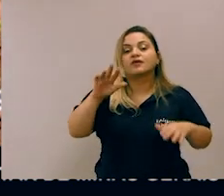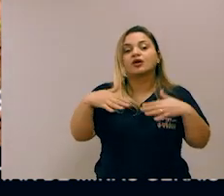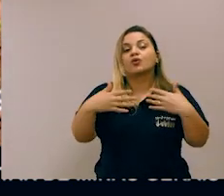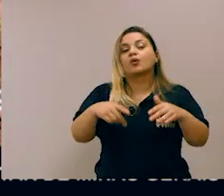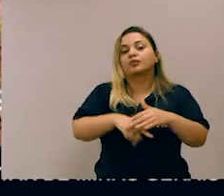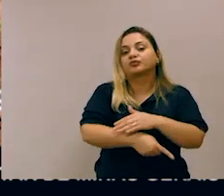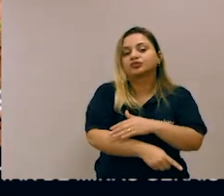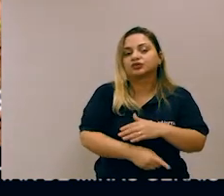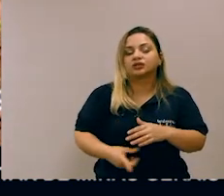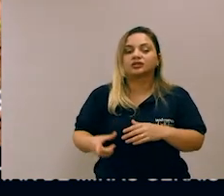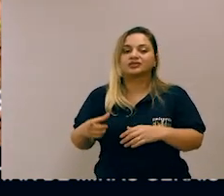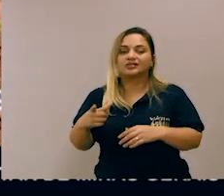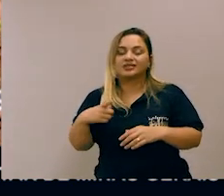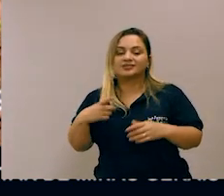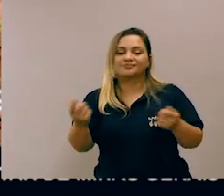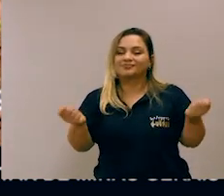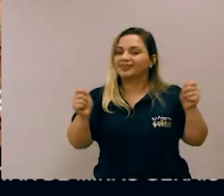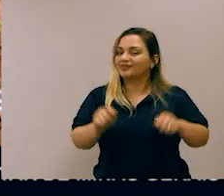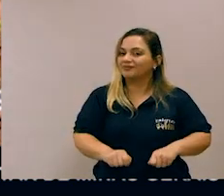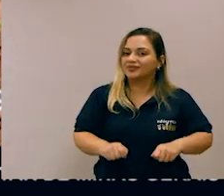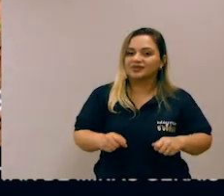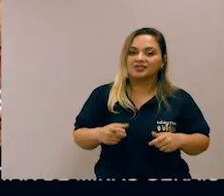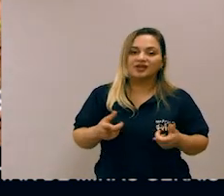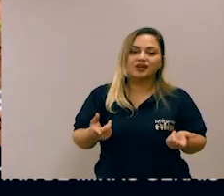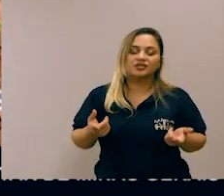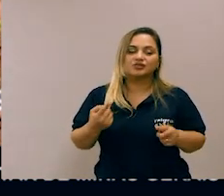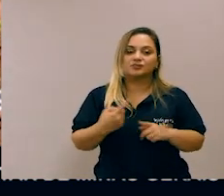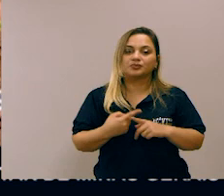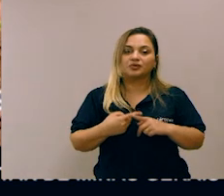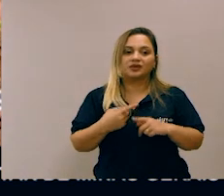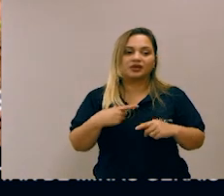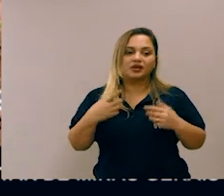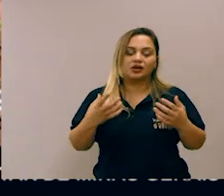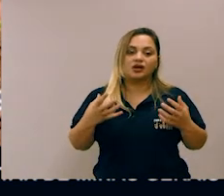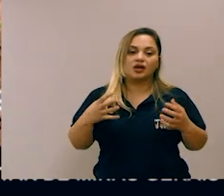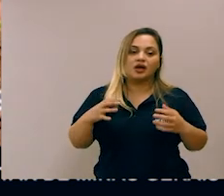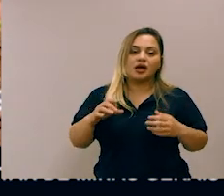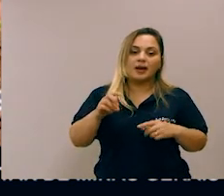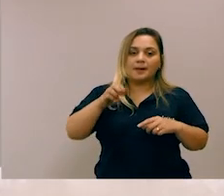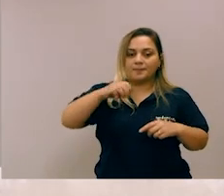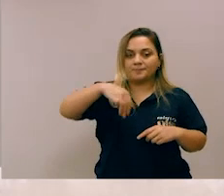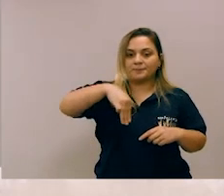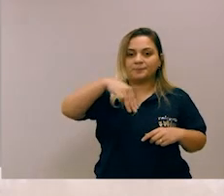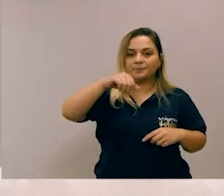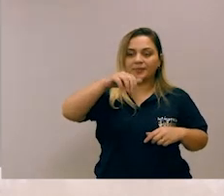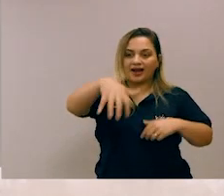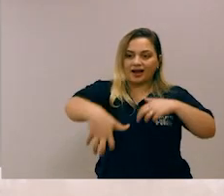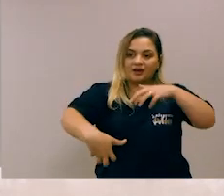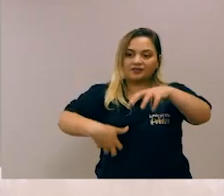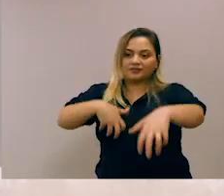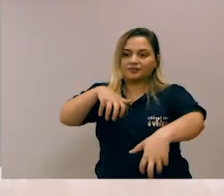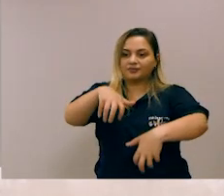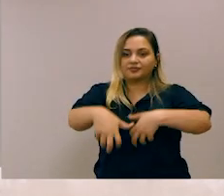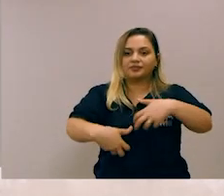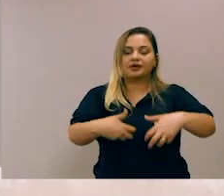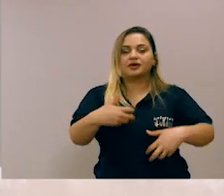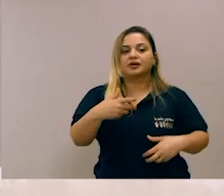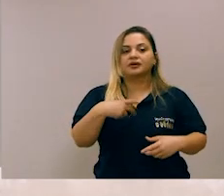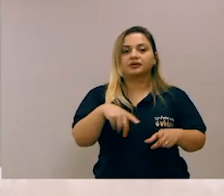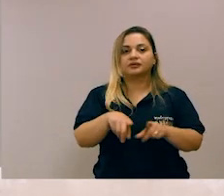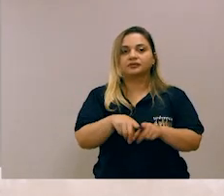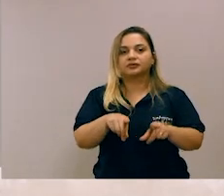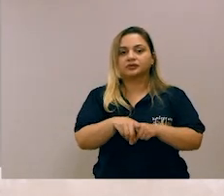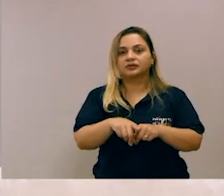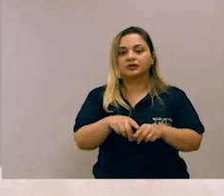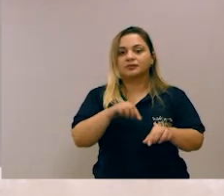on treating the estimated depth of tailings, that would be the most efficient operation for the heavy